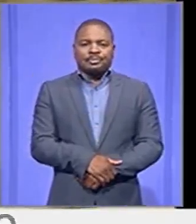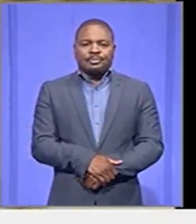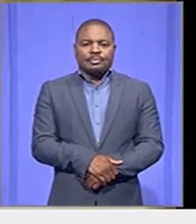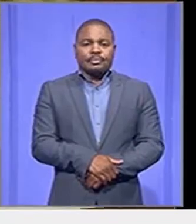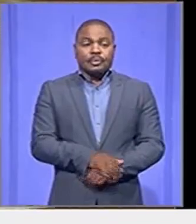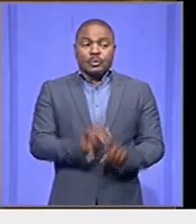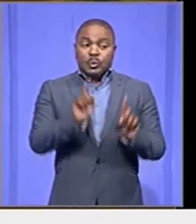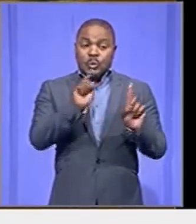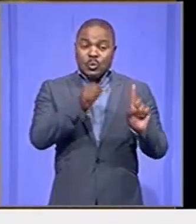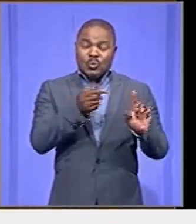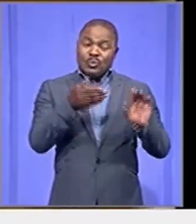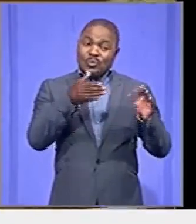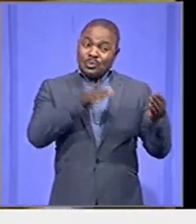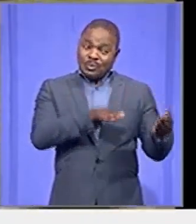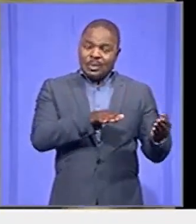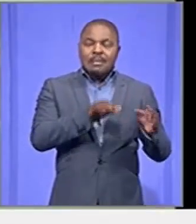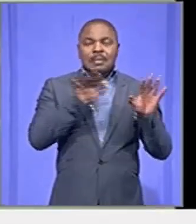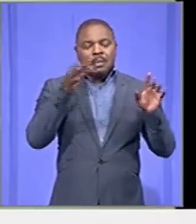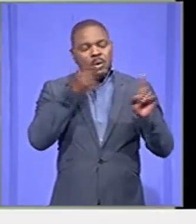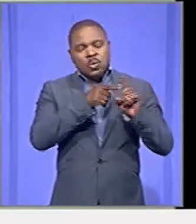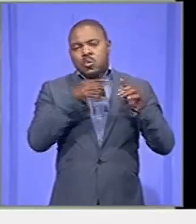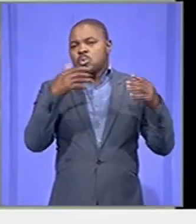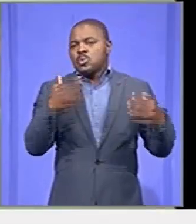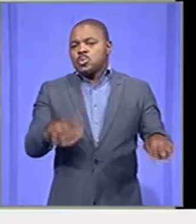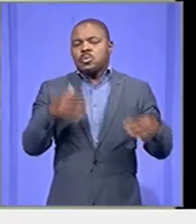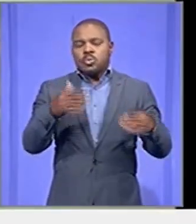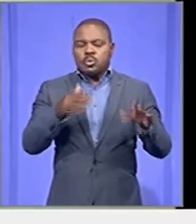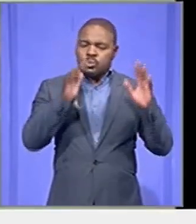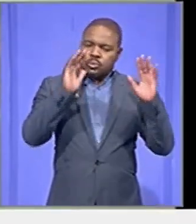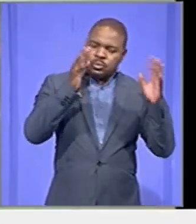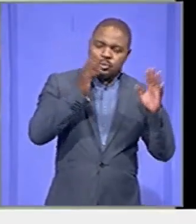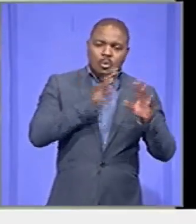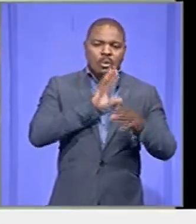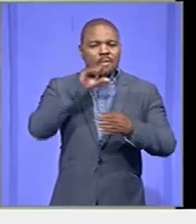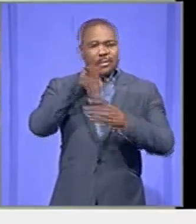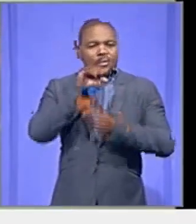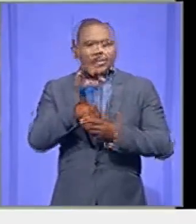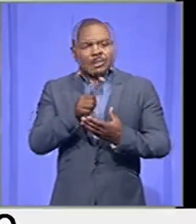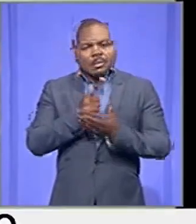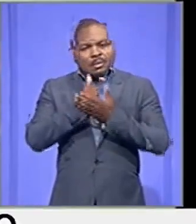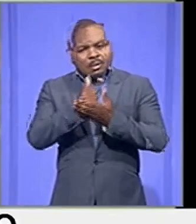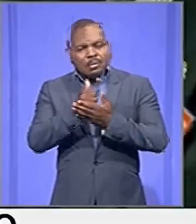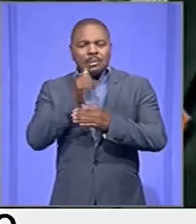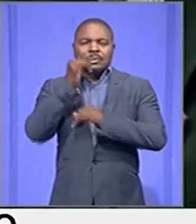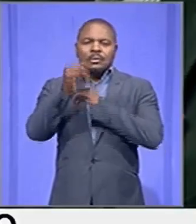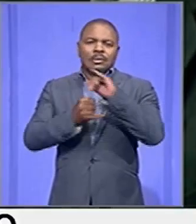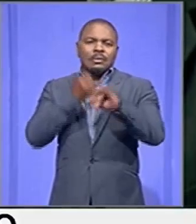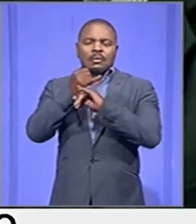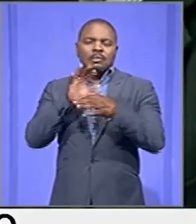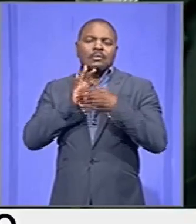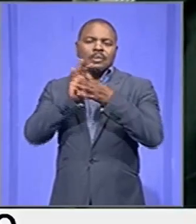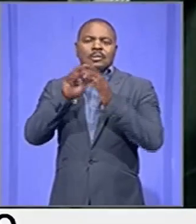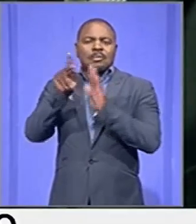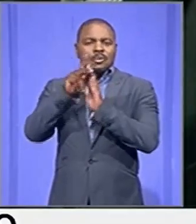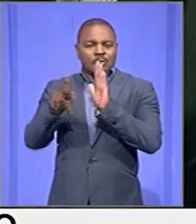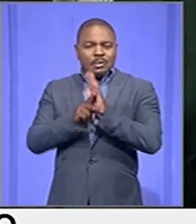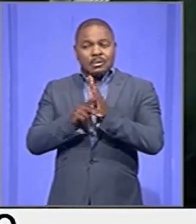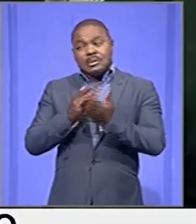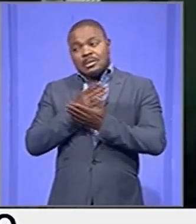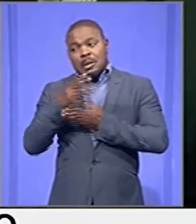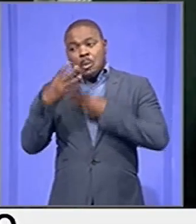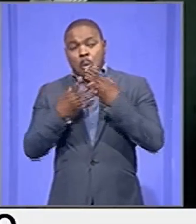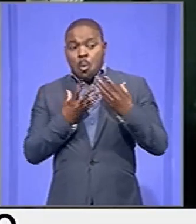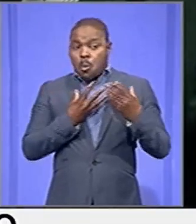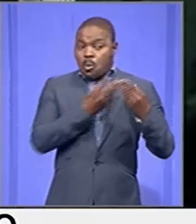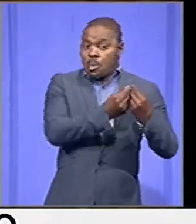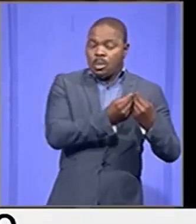Mofu Pahad o tholeditswe ka kabelo eo a bileng le yona moralong wa leano la naha la dikamano tsa matjhaba. Ba sebeditseng le yena